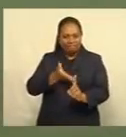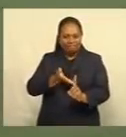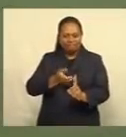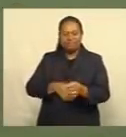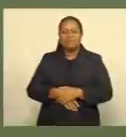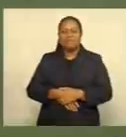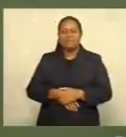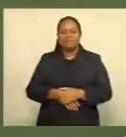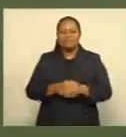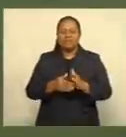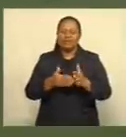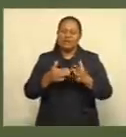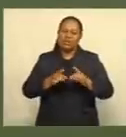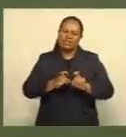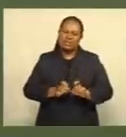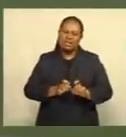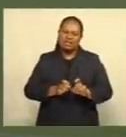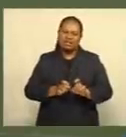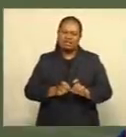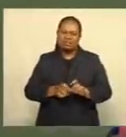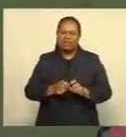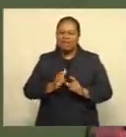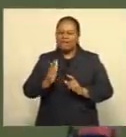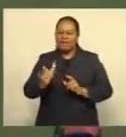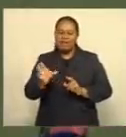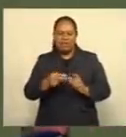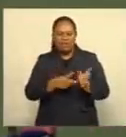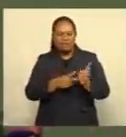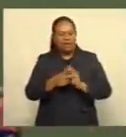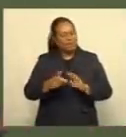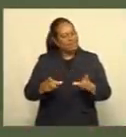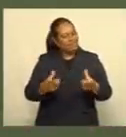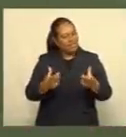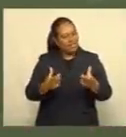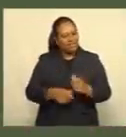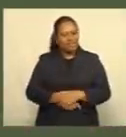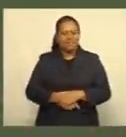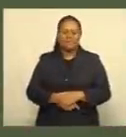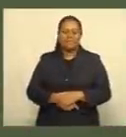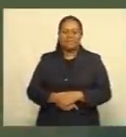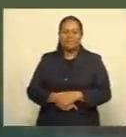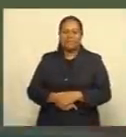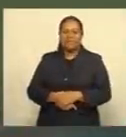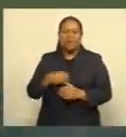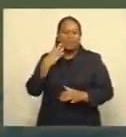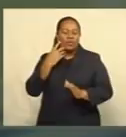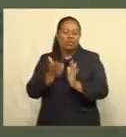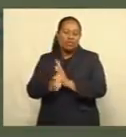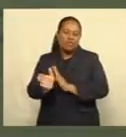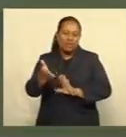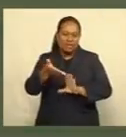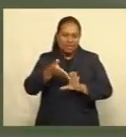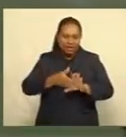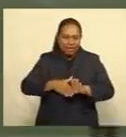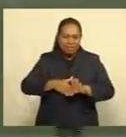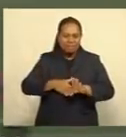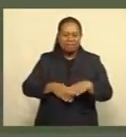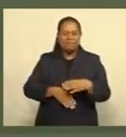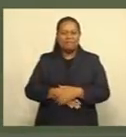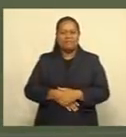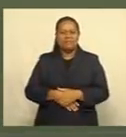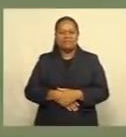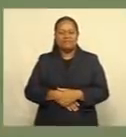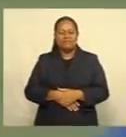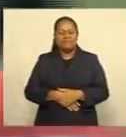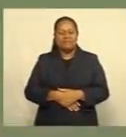from family is also one of their major challenge. Every Monday, like 1 week camp, so